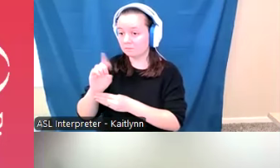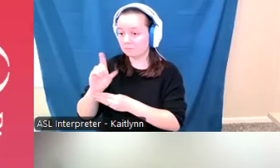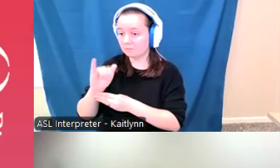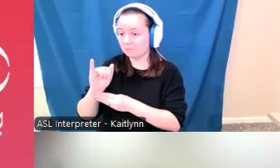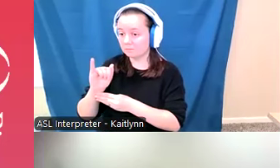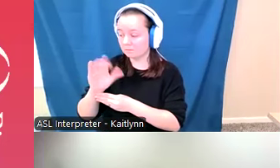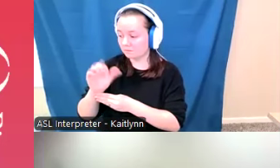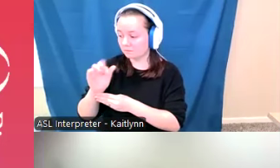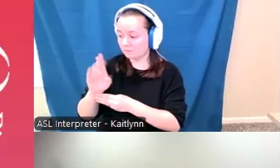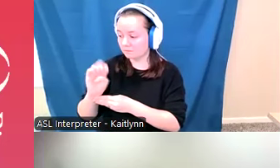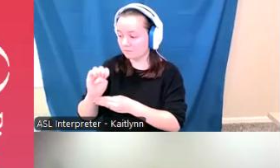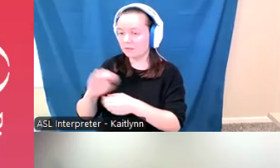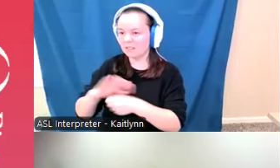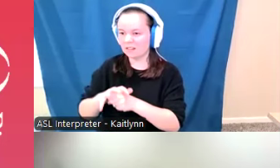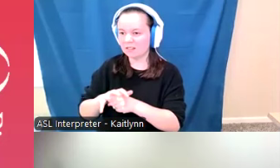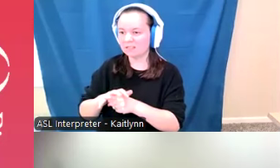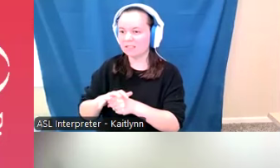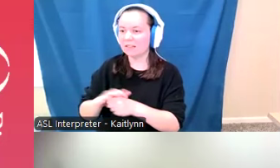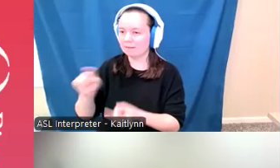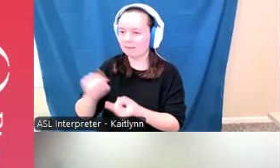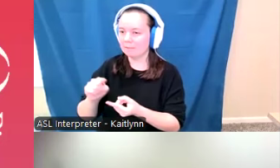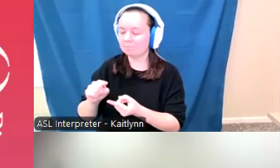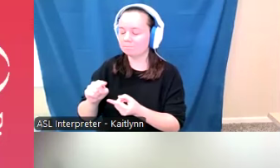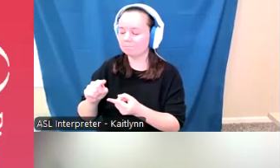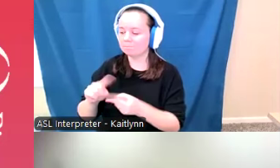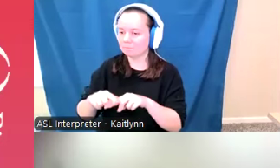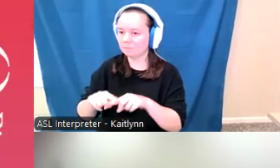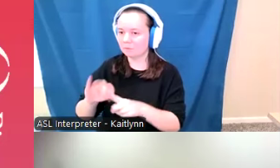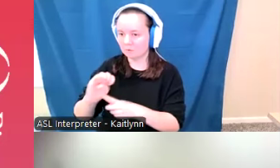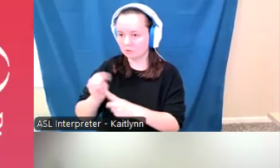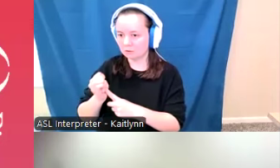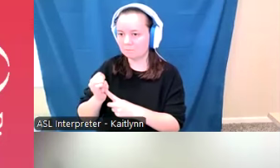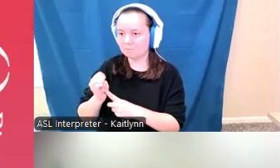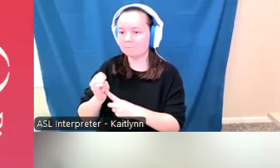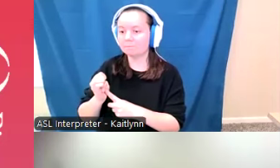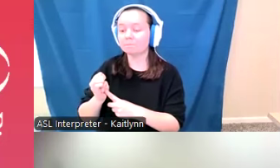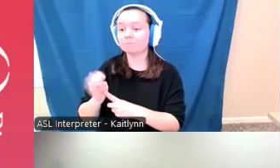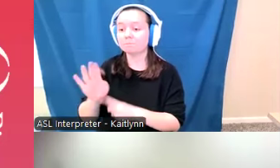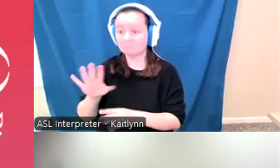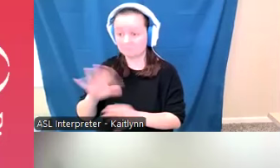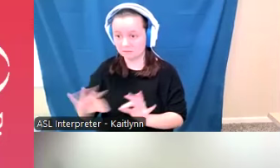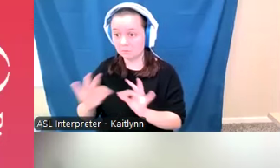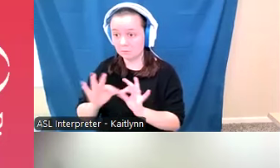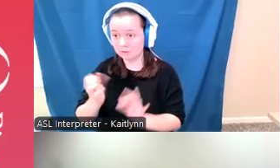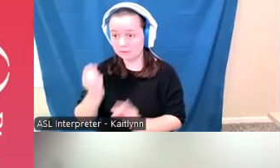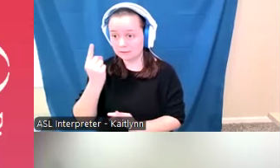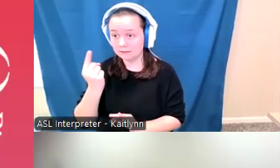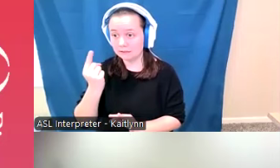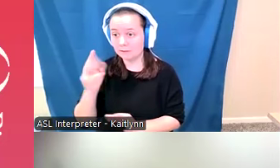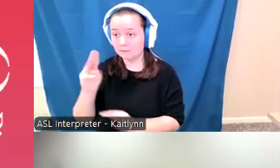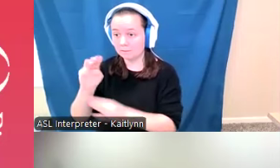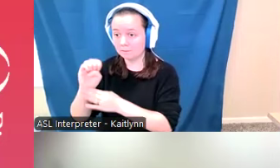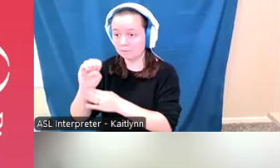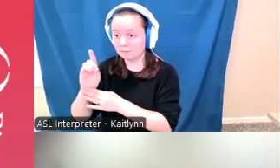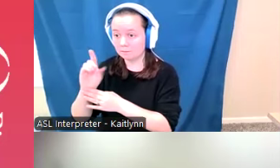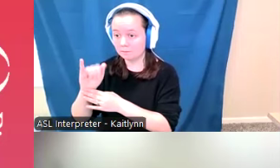of LTSS in certain circumstances. I think it's really important to understand that Medicaid is the